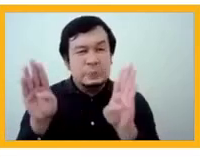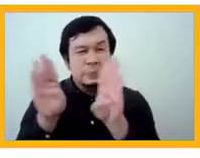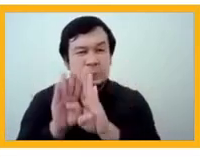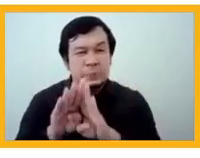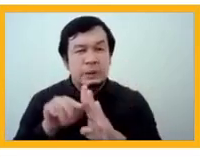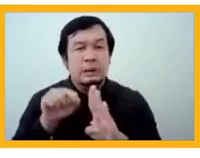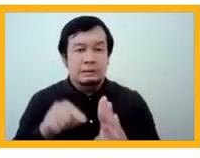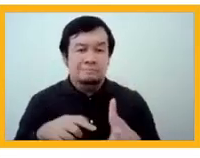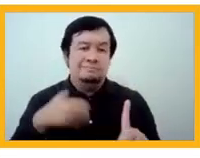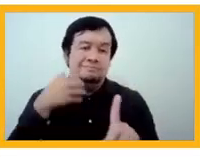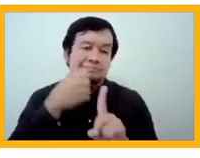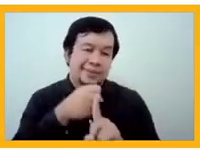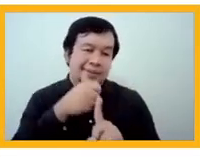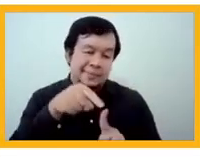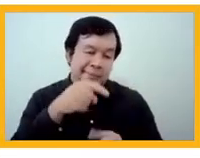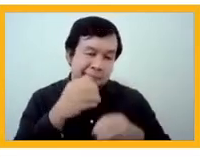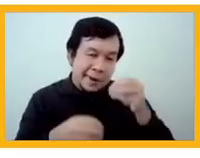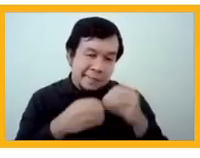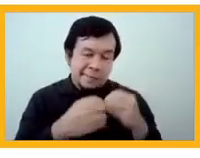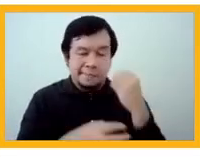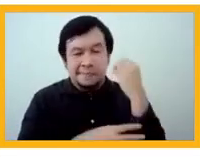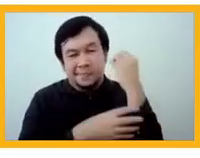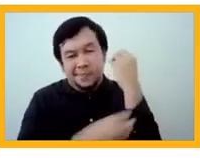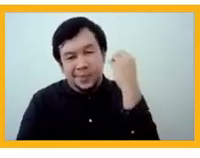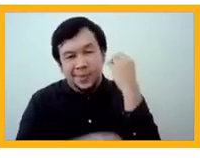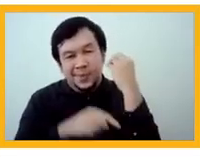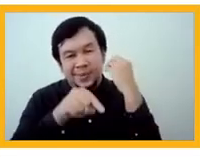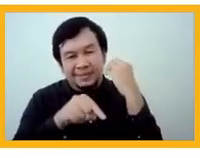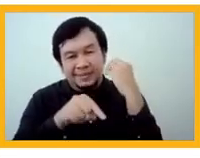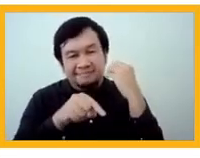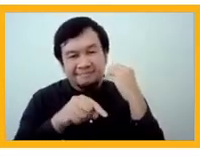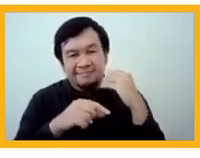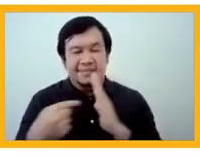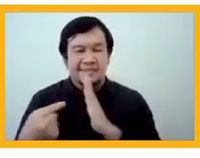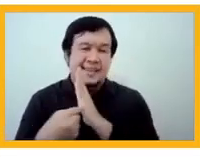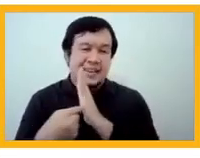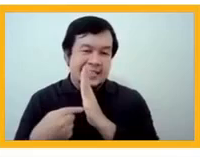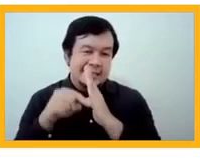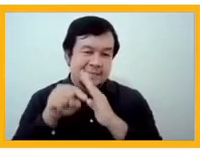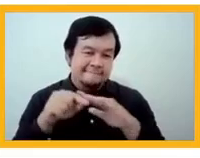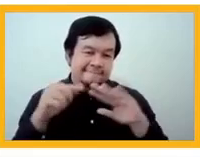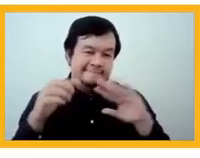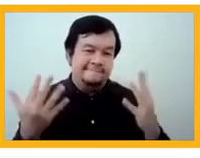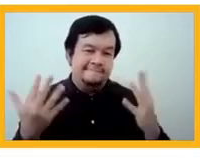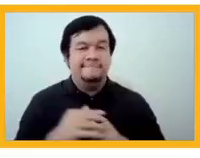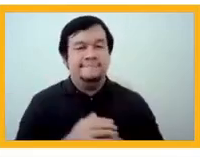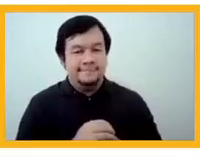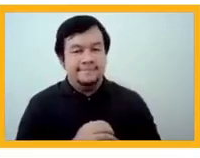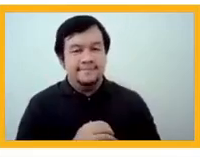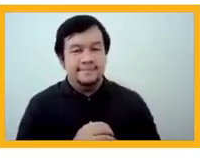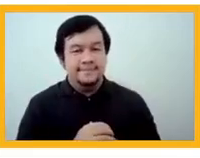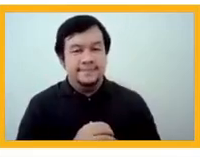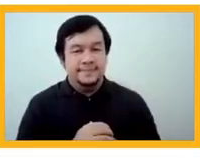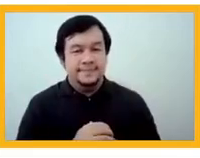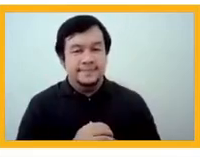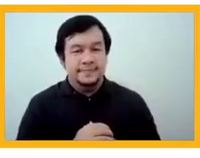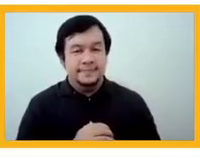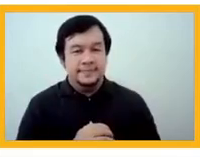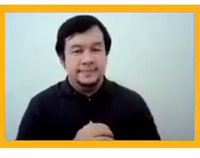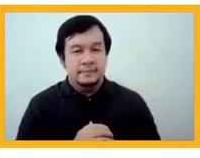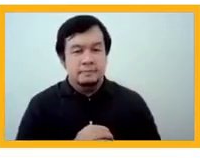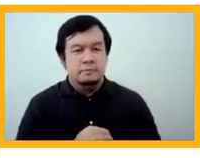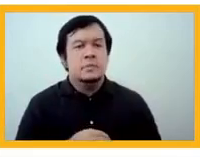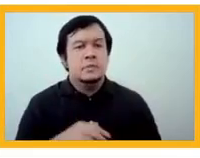access to technology or any other option for learning, okay? And so I think while the promise of EdTech is real, there's also a real risk of